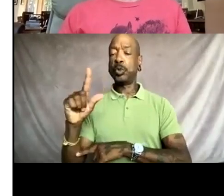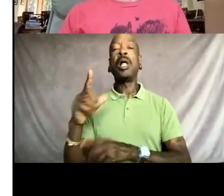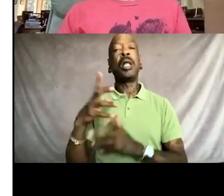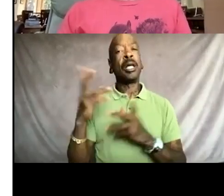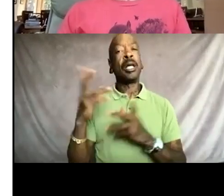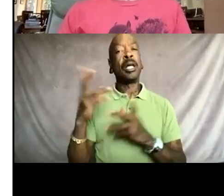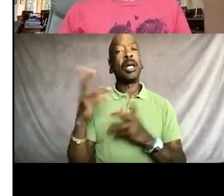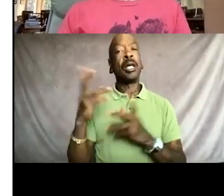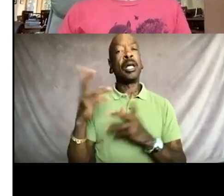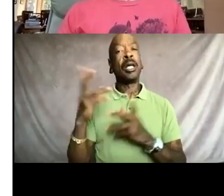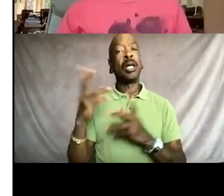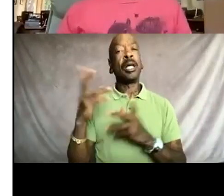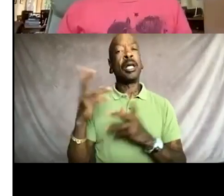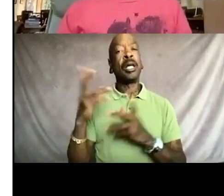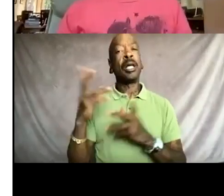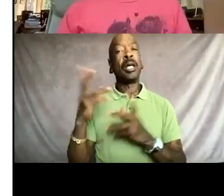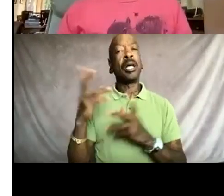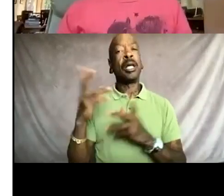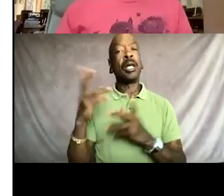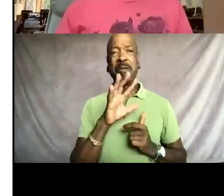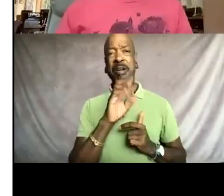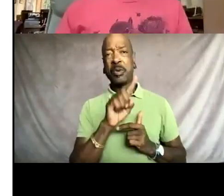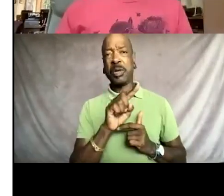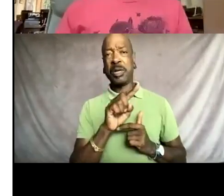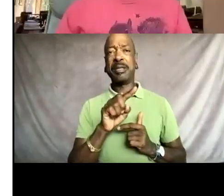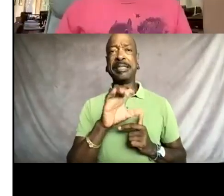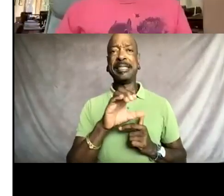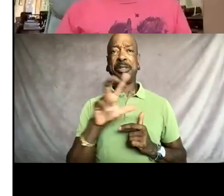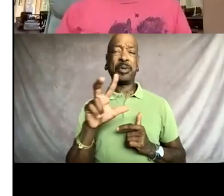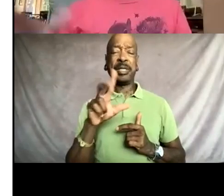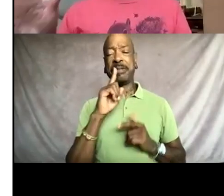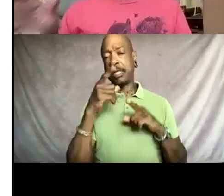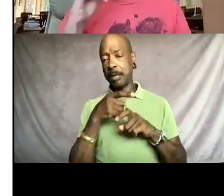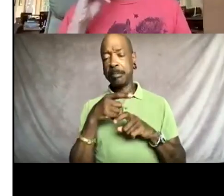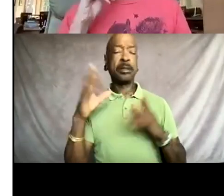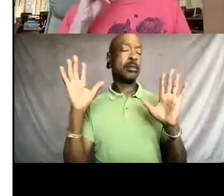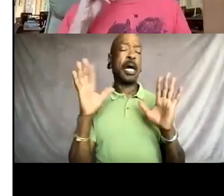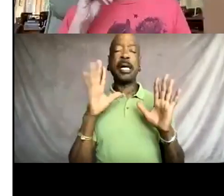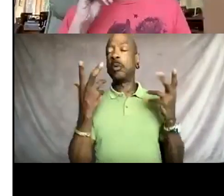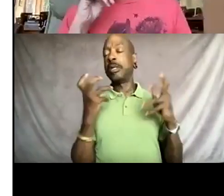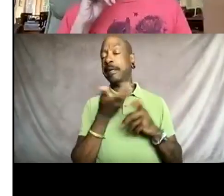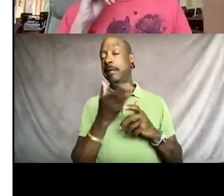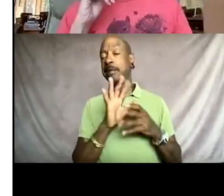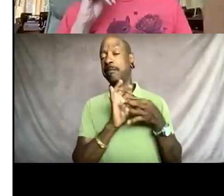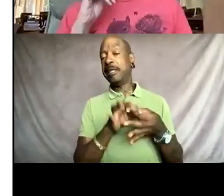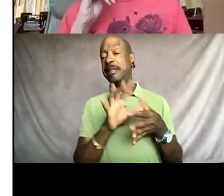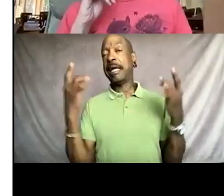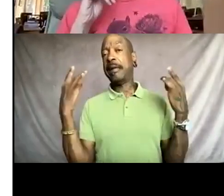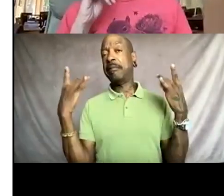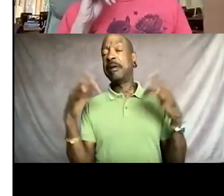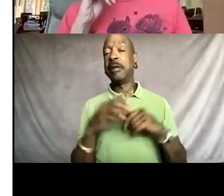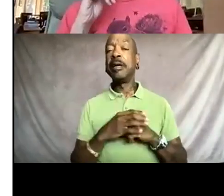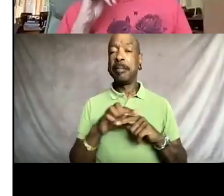like, 501c3s, it's the nonprofit industrial complex. I want nothing to do with that. But